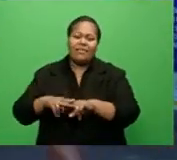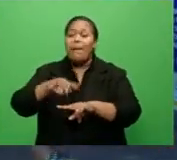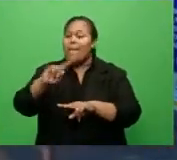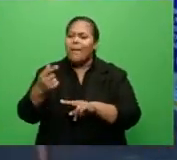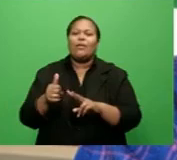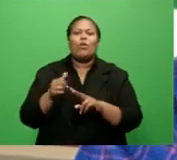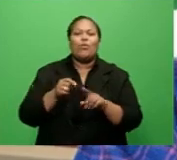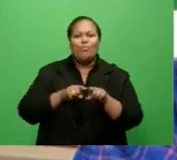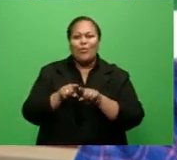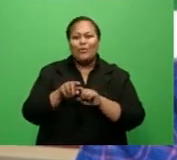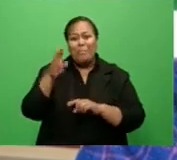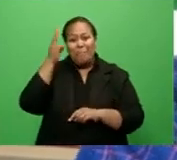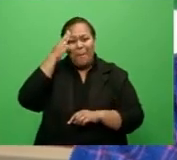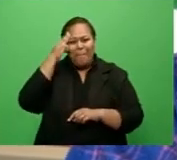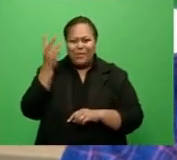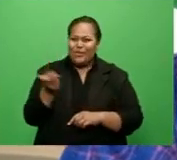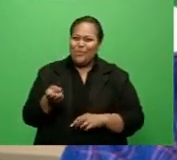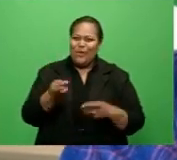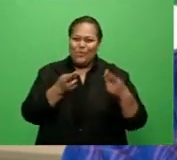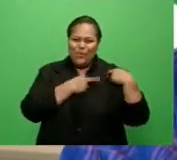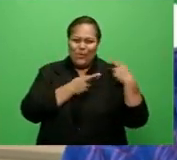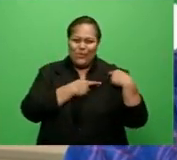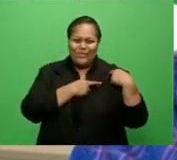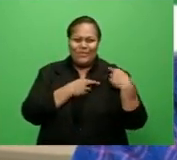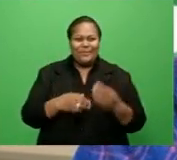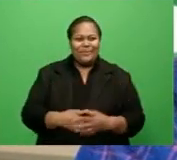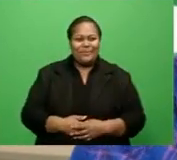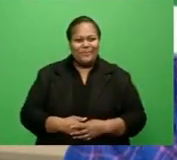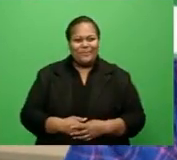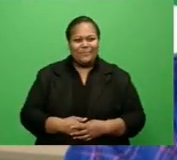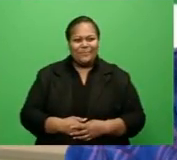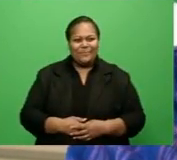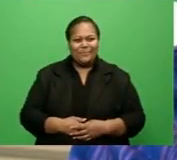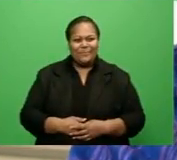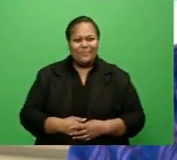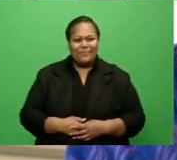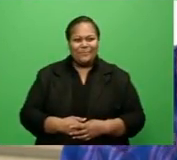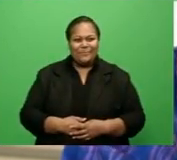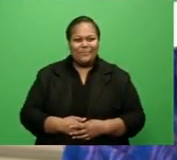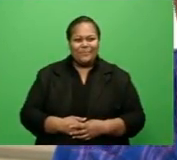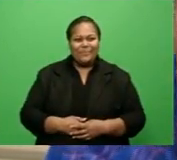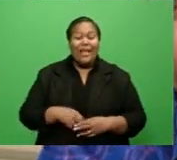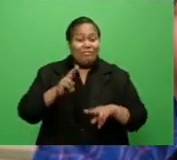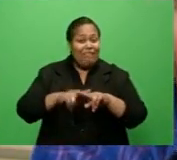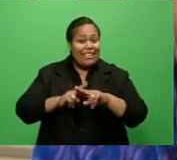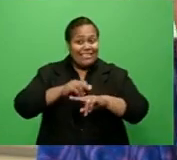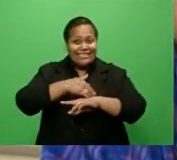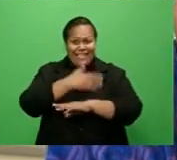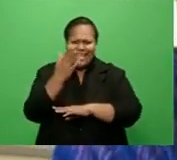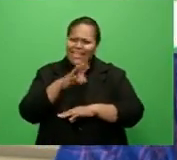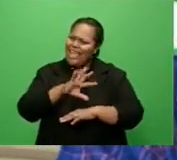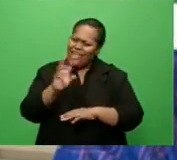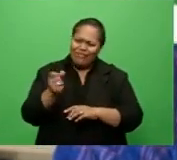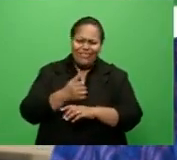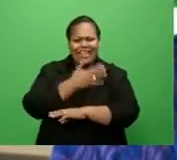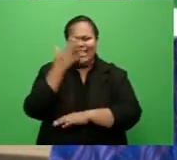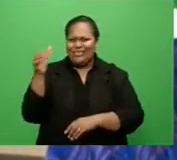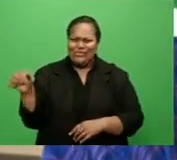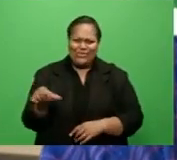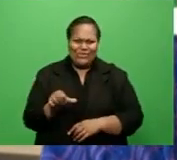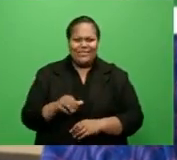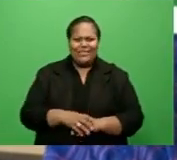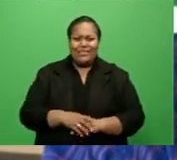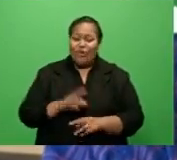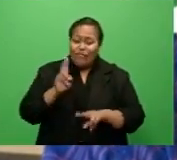both roles. The Father's Day is every day, you know, but one day coming like that, the Father's Day,